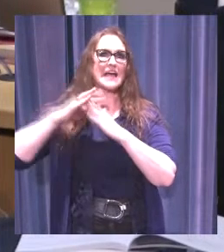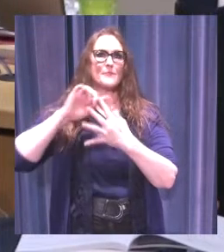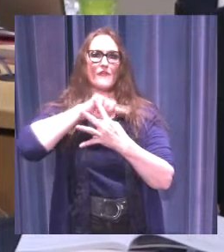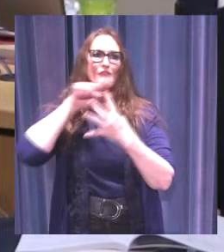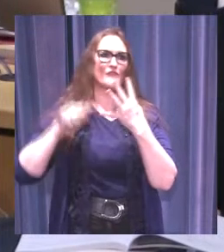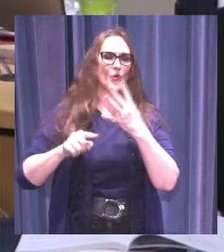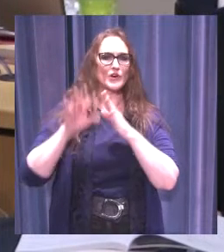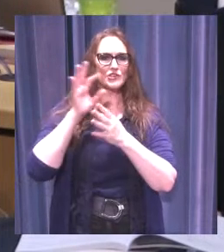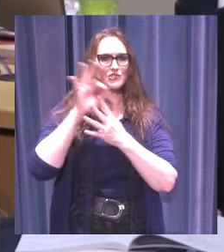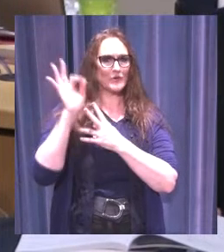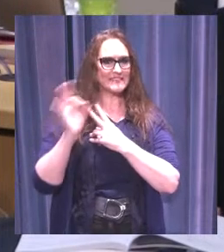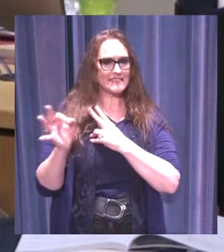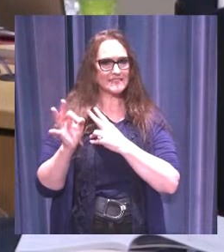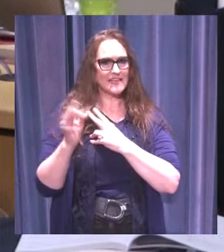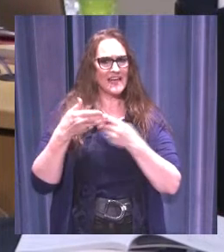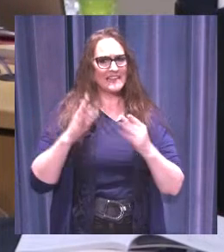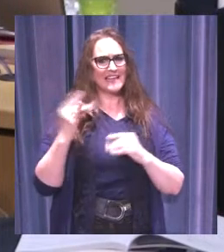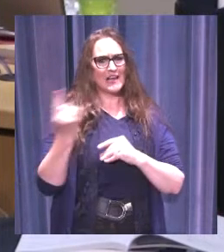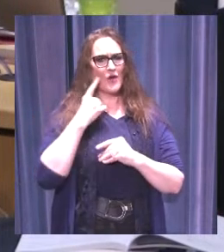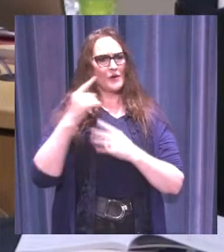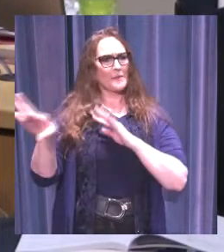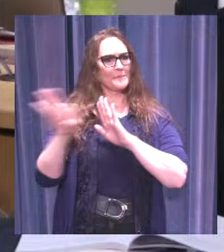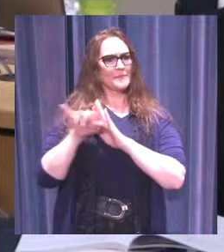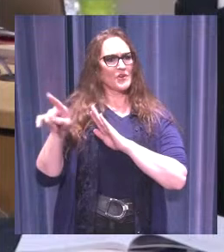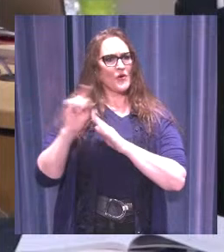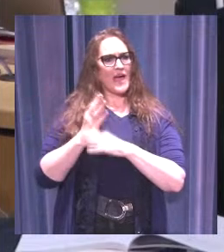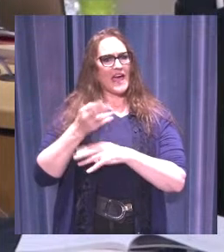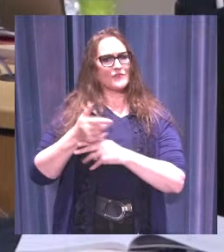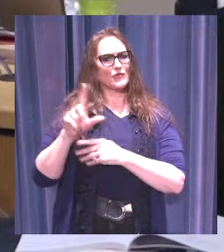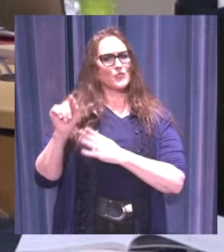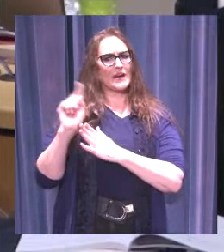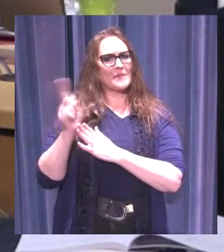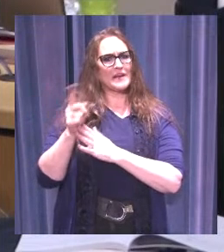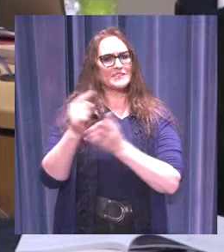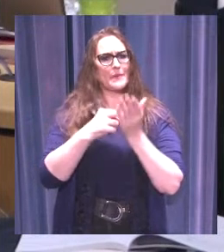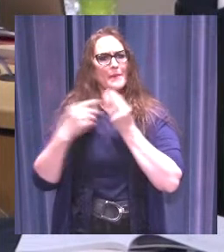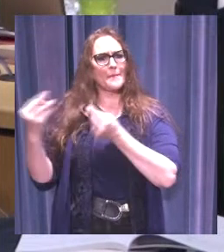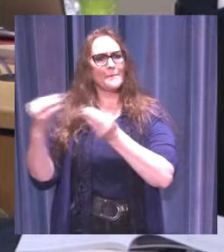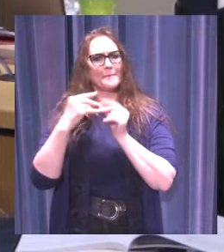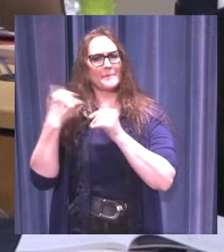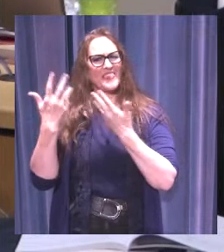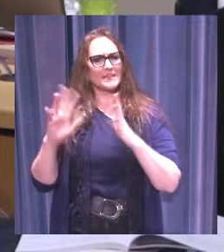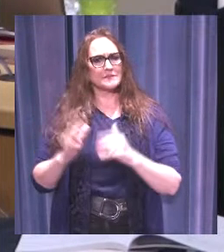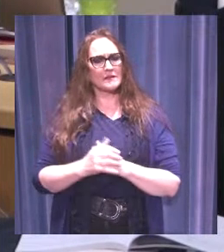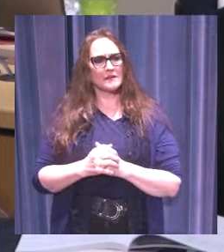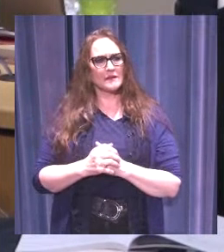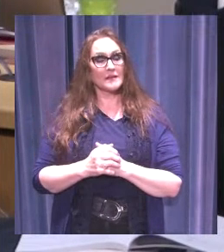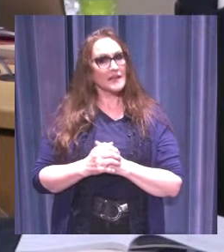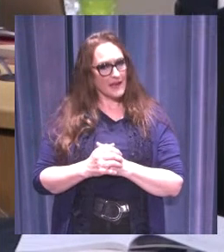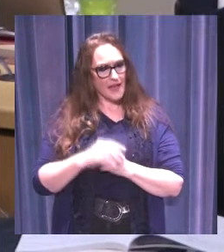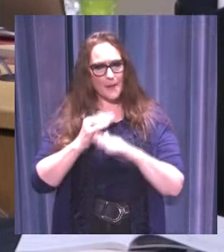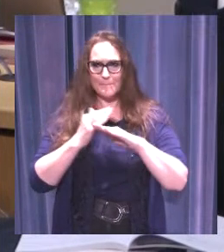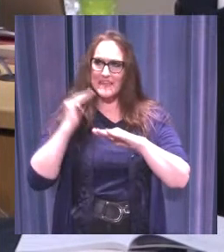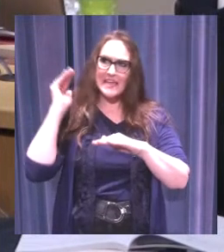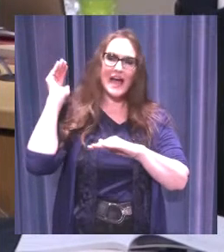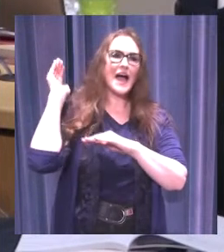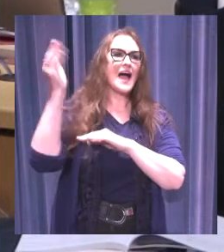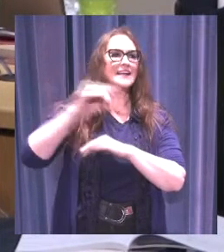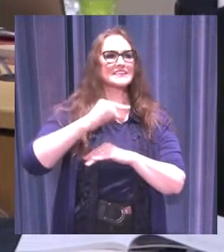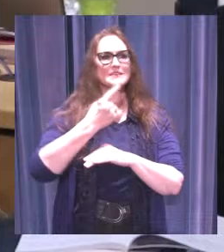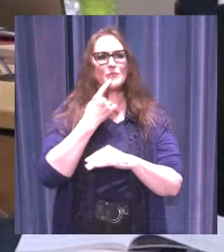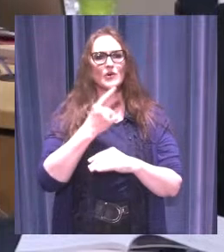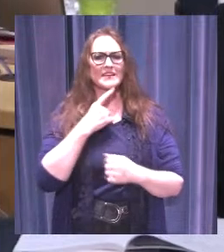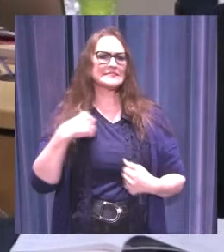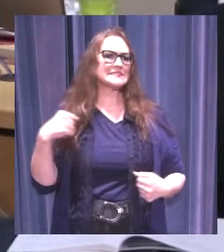let alone why she was selected after a mere 20 minutes of deliberation. I am beyond disappointed. I am furious and